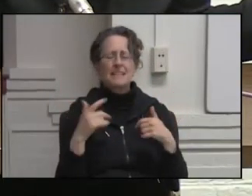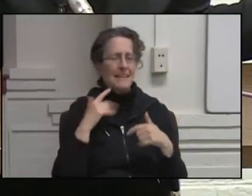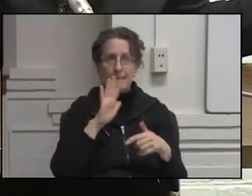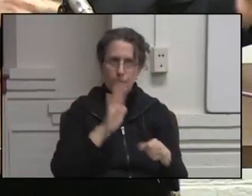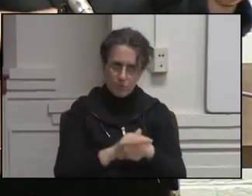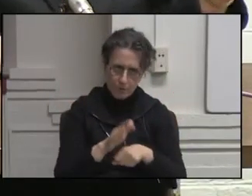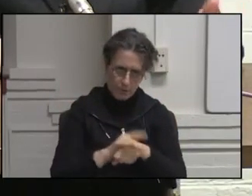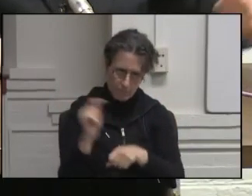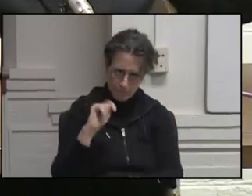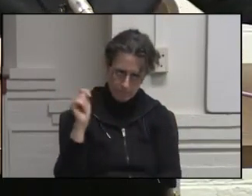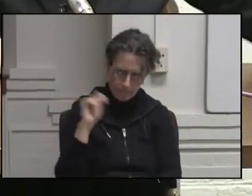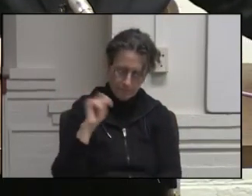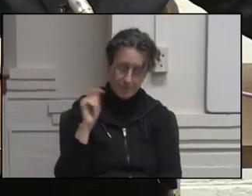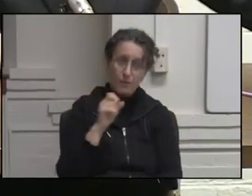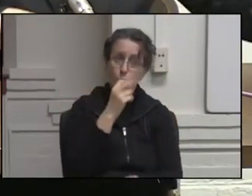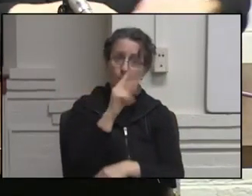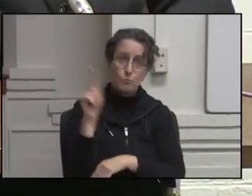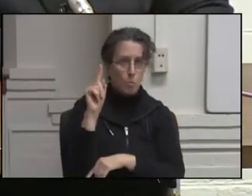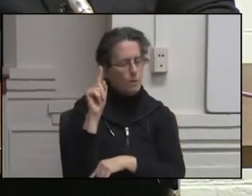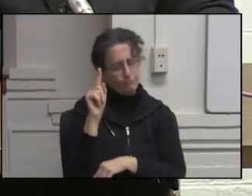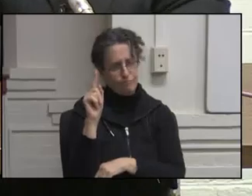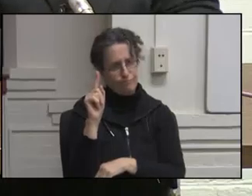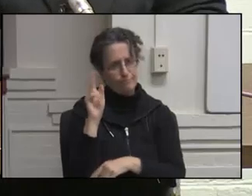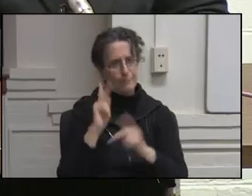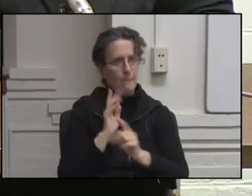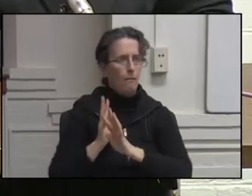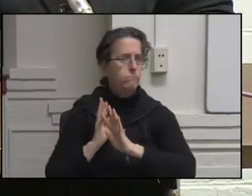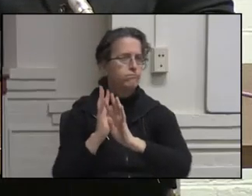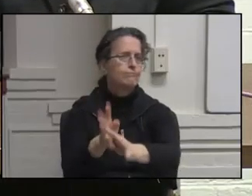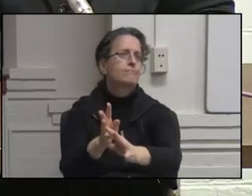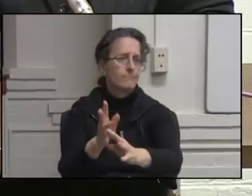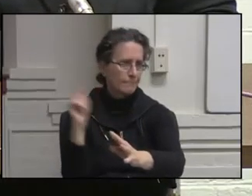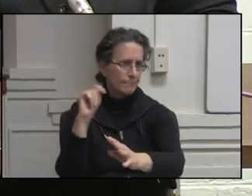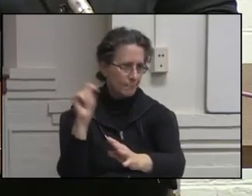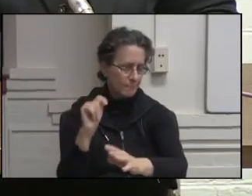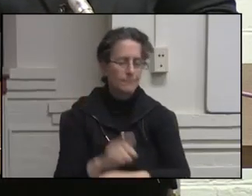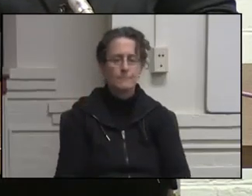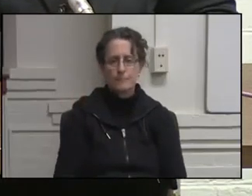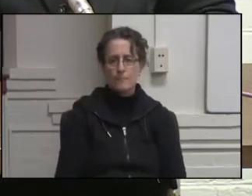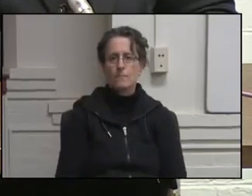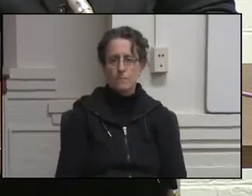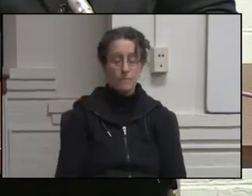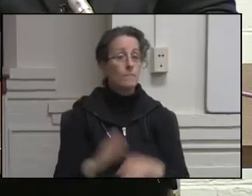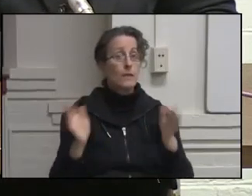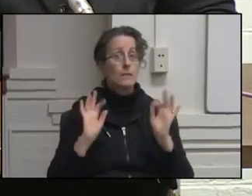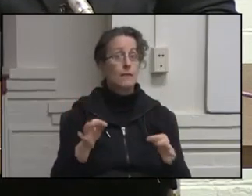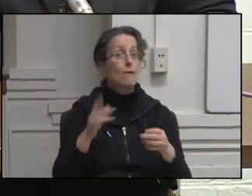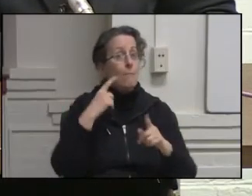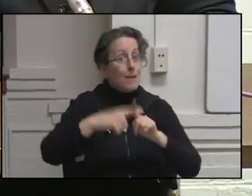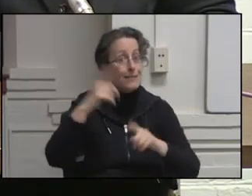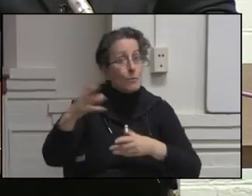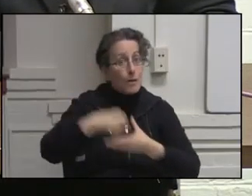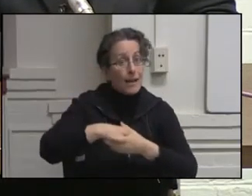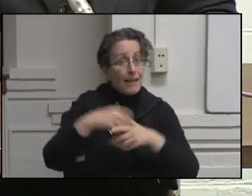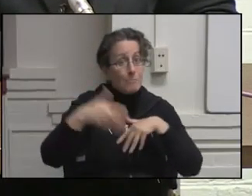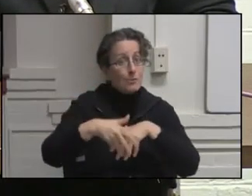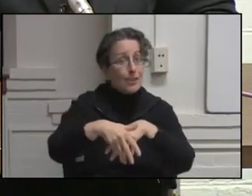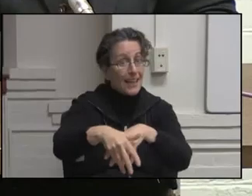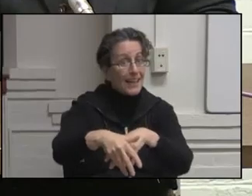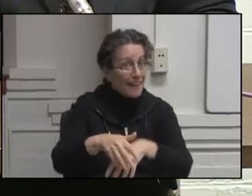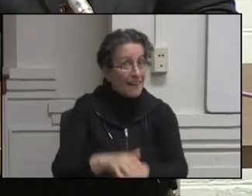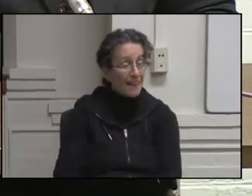enough, especially from 12 to 1. No, they are planning on being in the parade this year, too, I think. Great. I've talked to